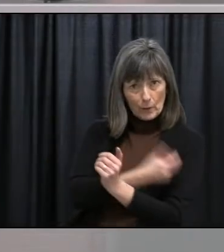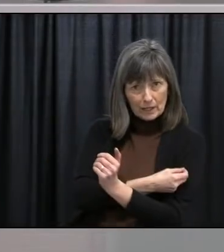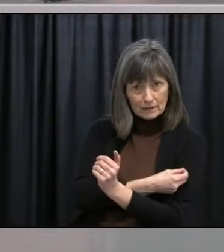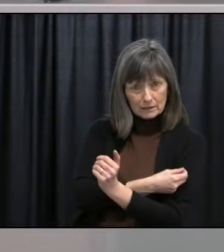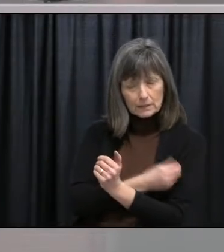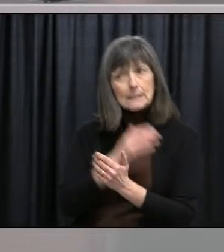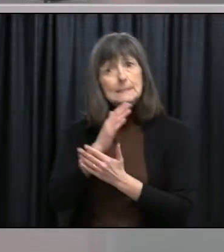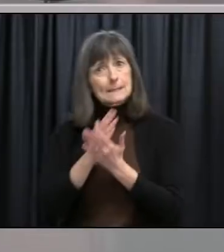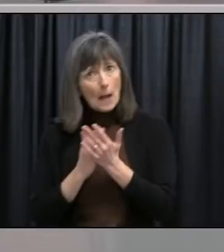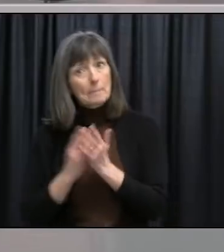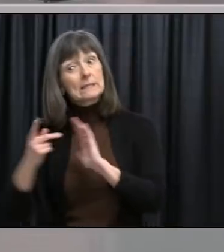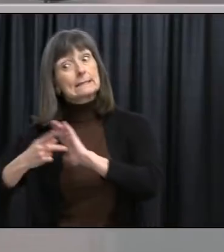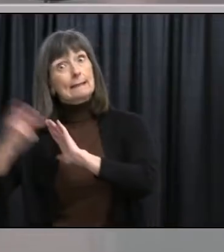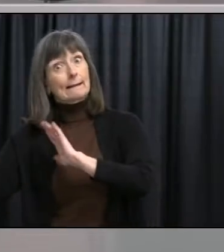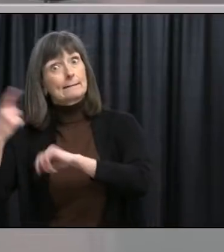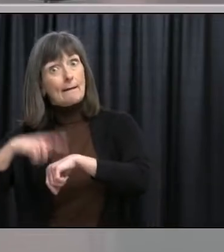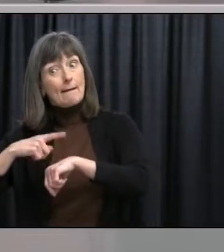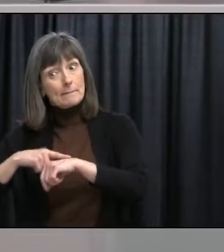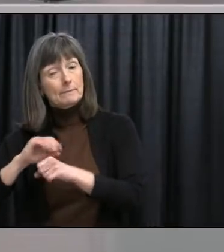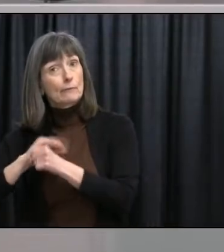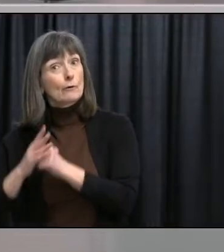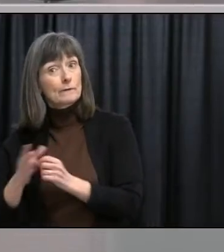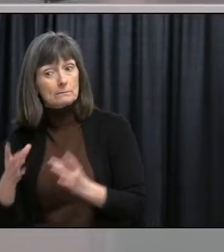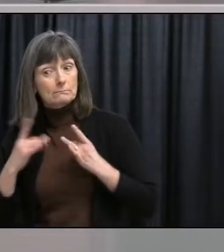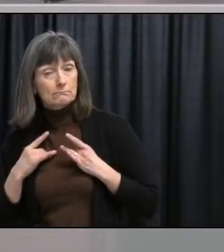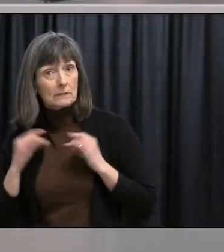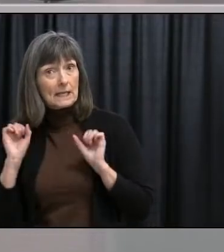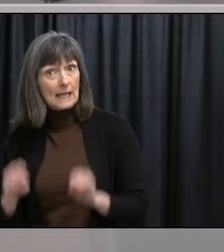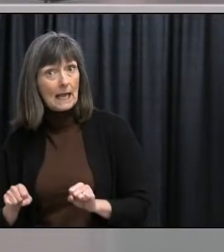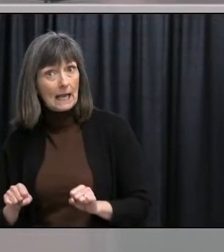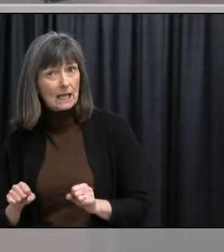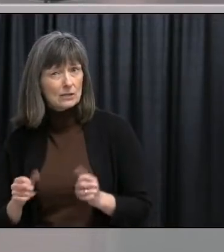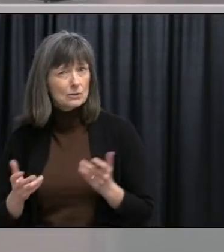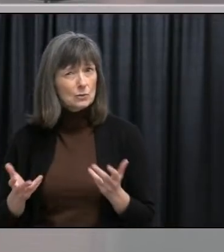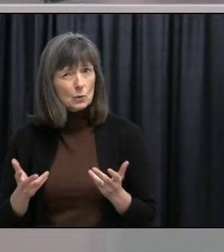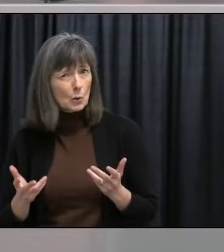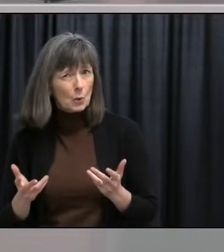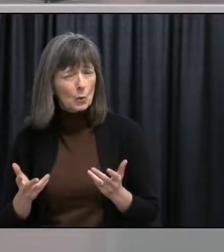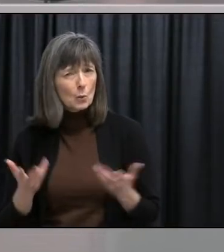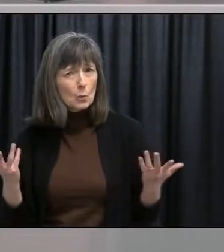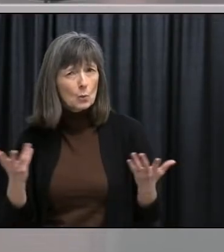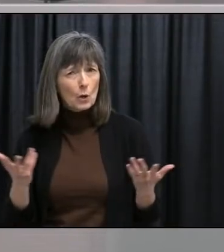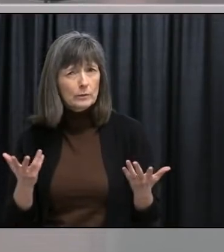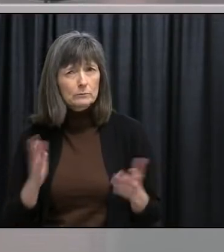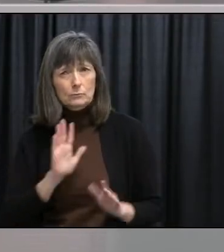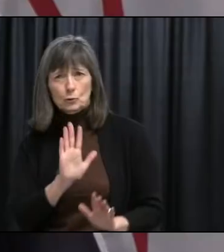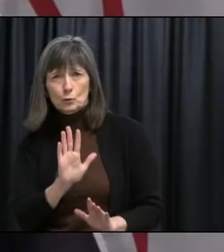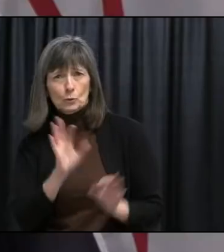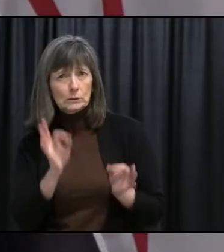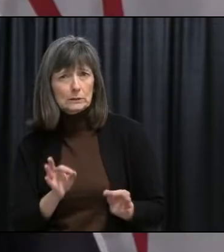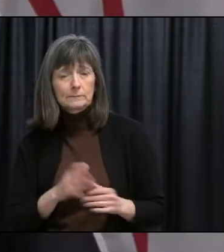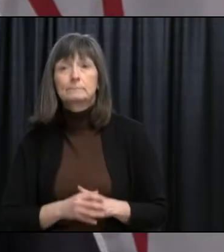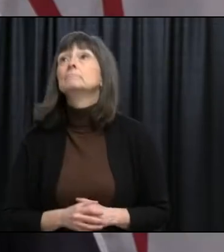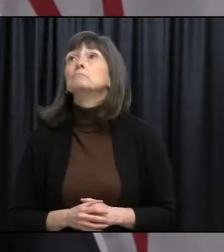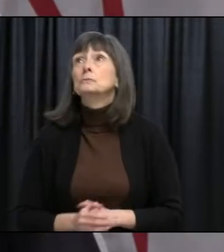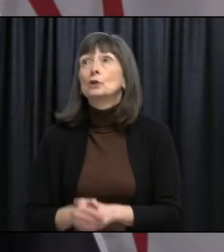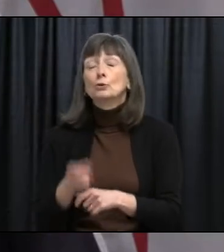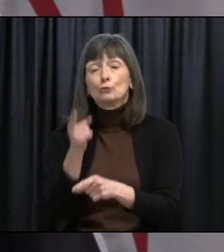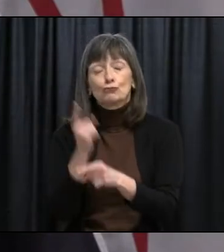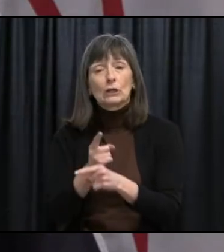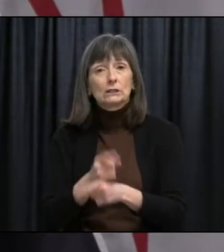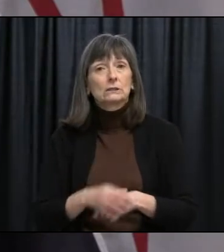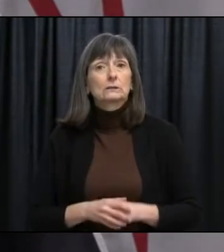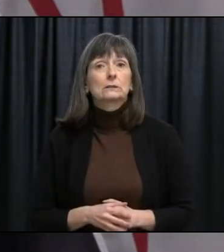here, just because you've tested positive for COVID-19 doesn't mean not to get the vaccine. No, that's correct.